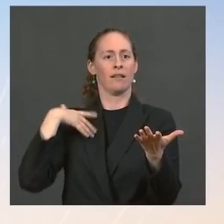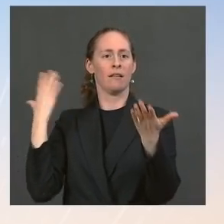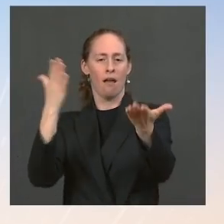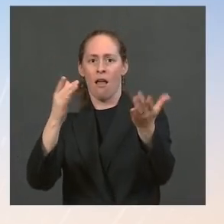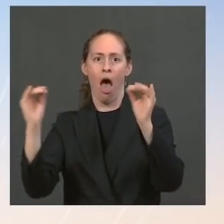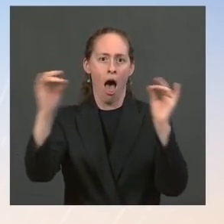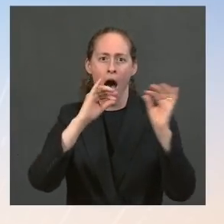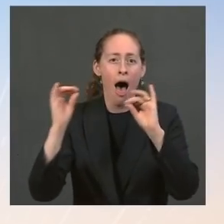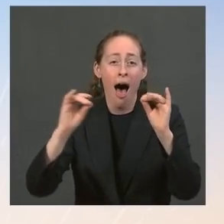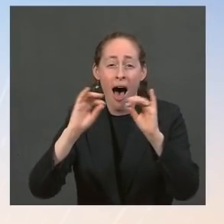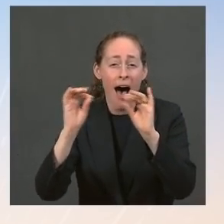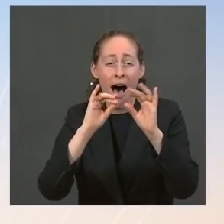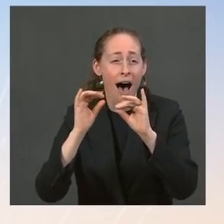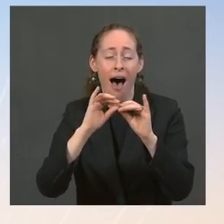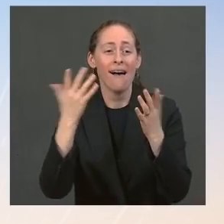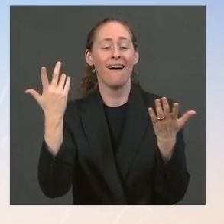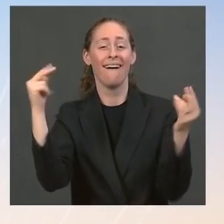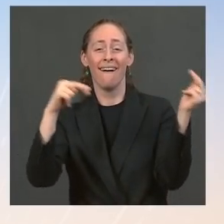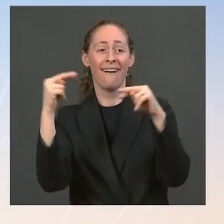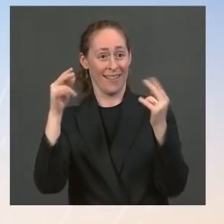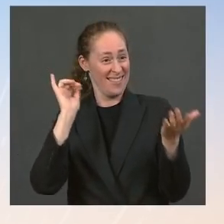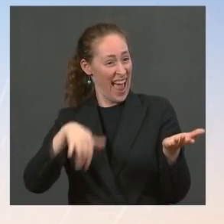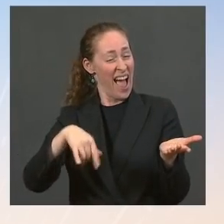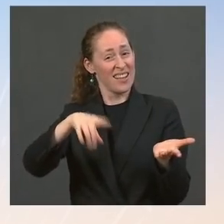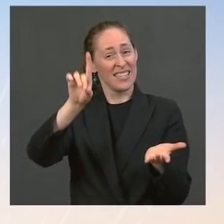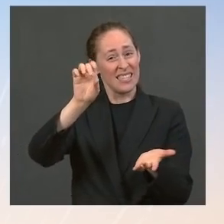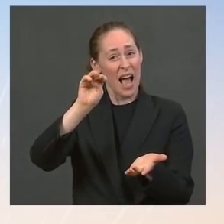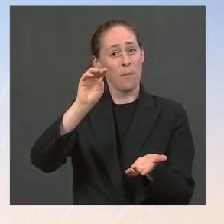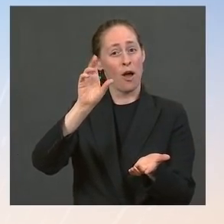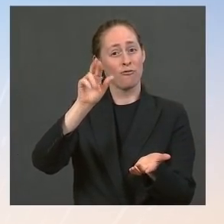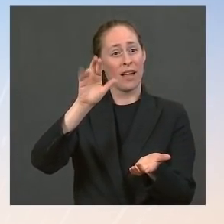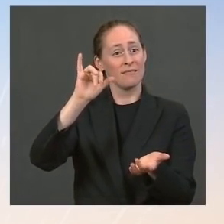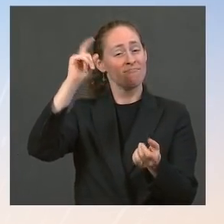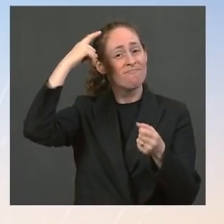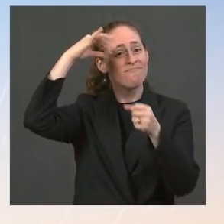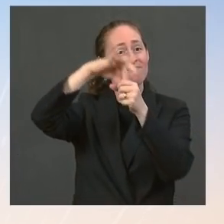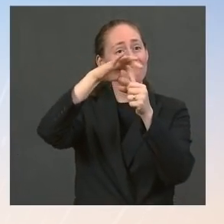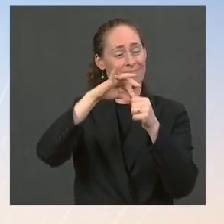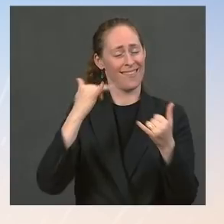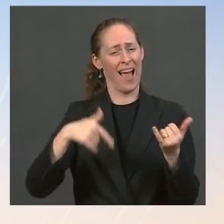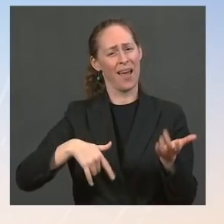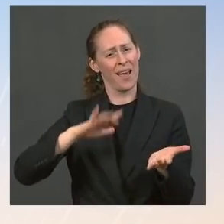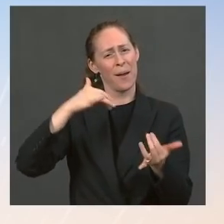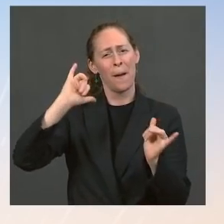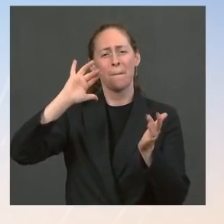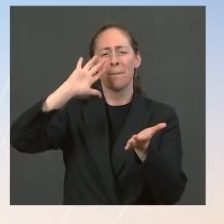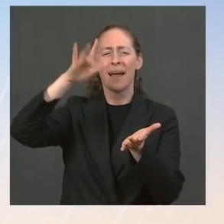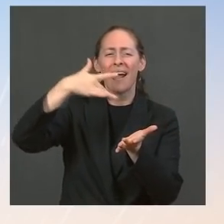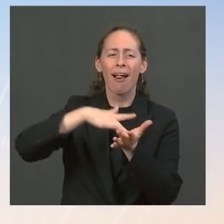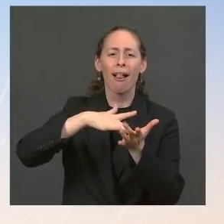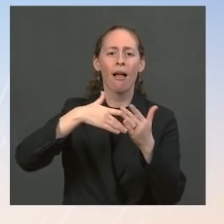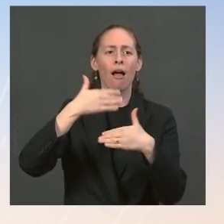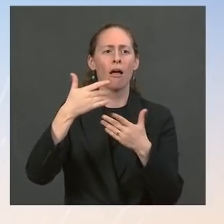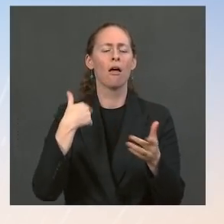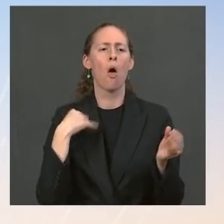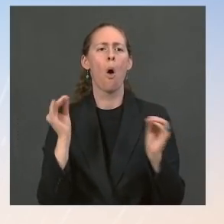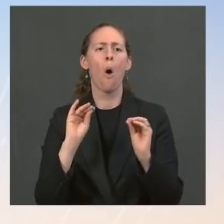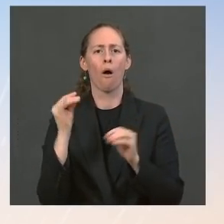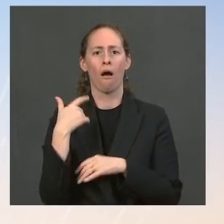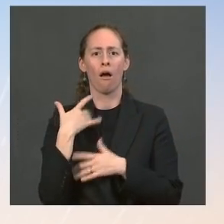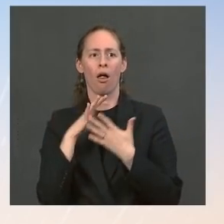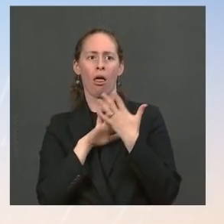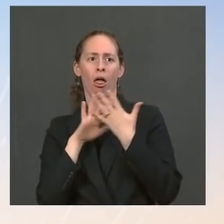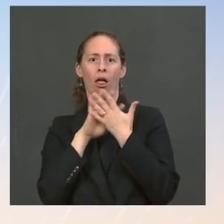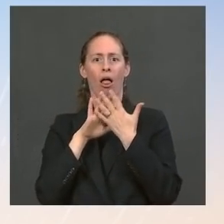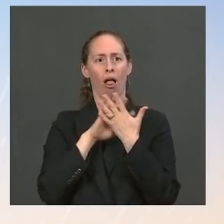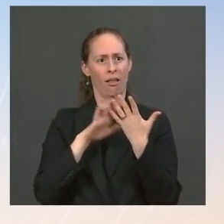And they have different points of view. That's how democracy should work. We're in the midst of it right now. We're not trying to paint over how messy it looks from the